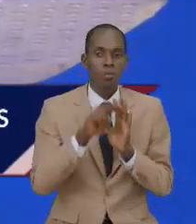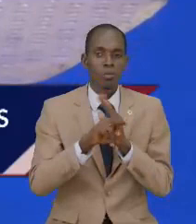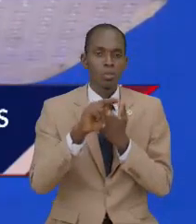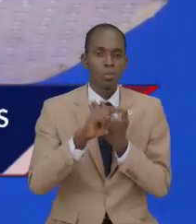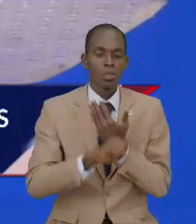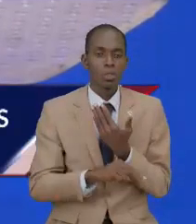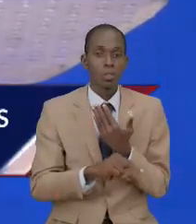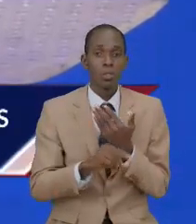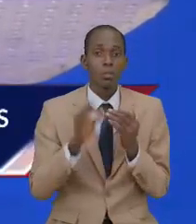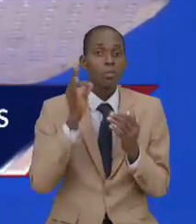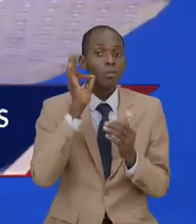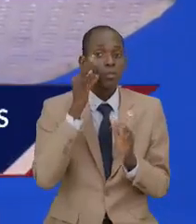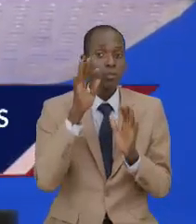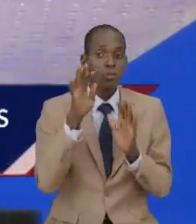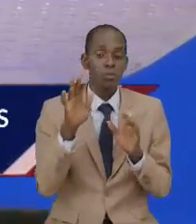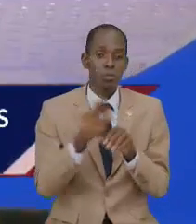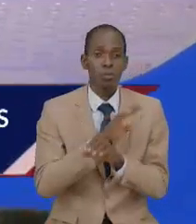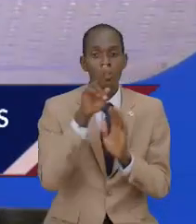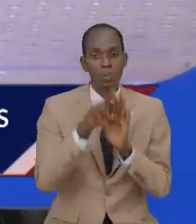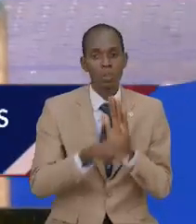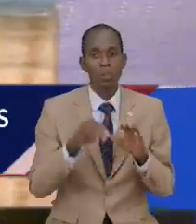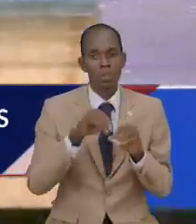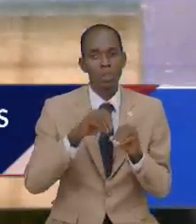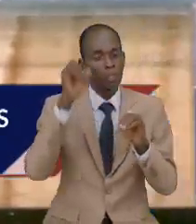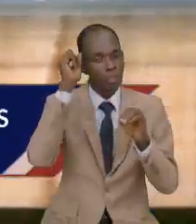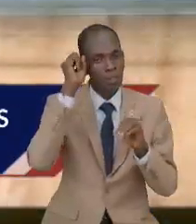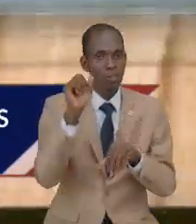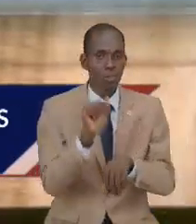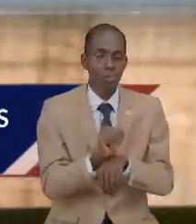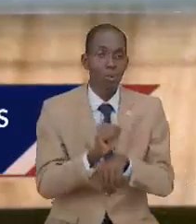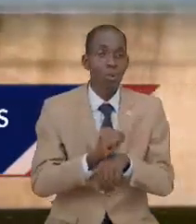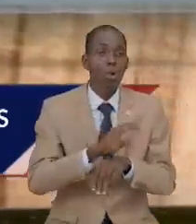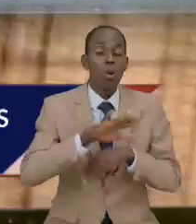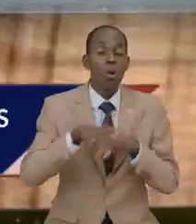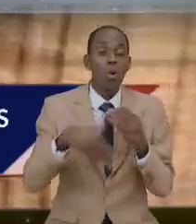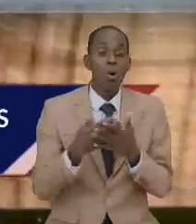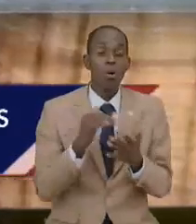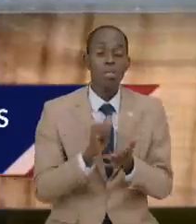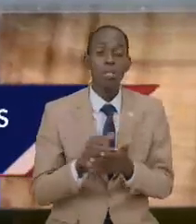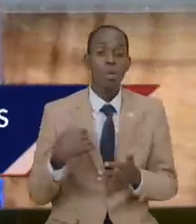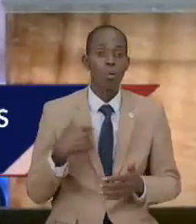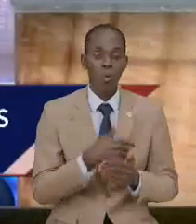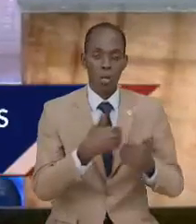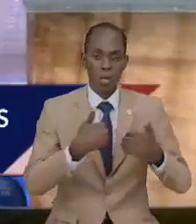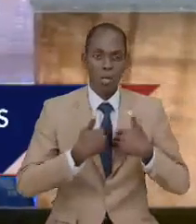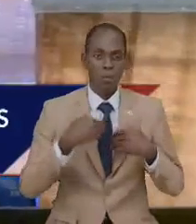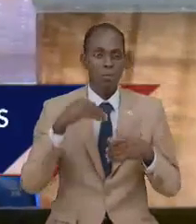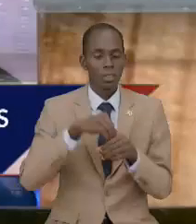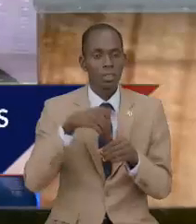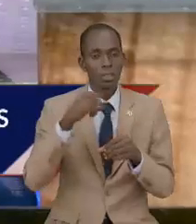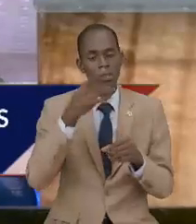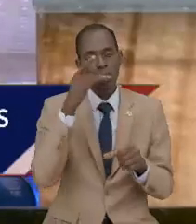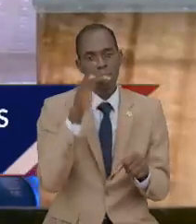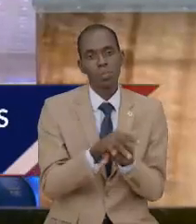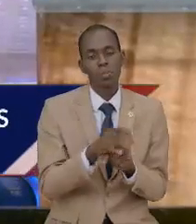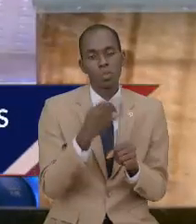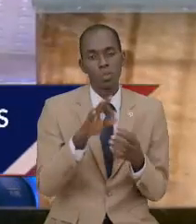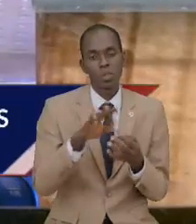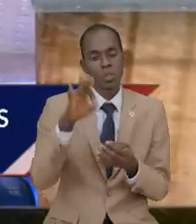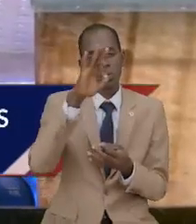his commission. All that we have in the promise of the Spirit: